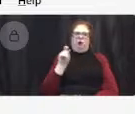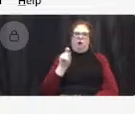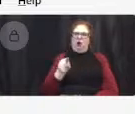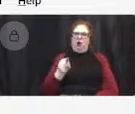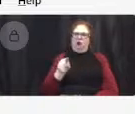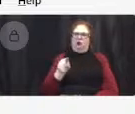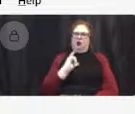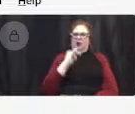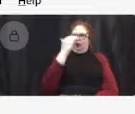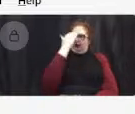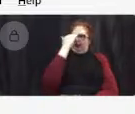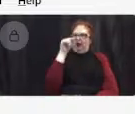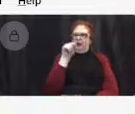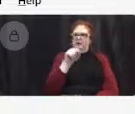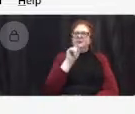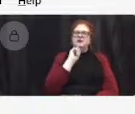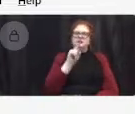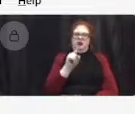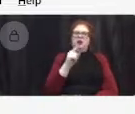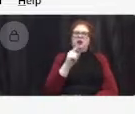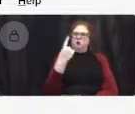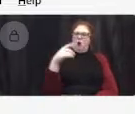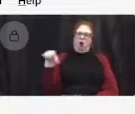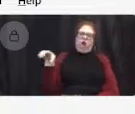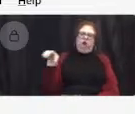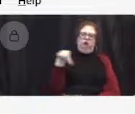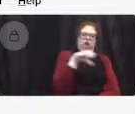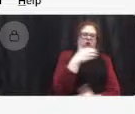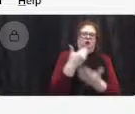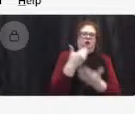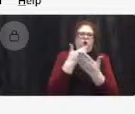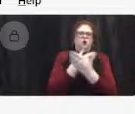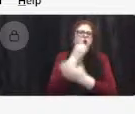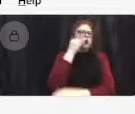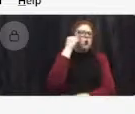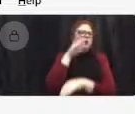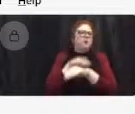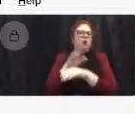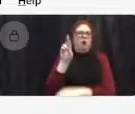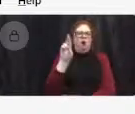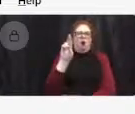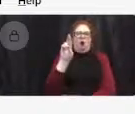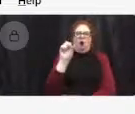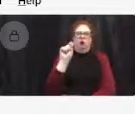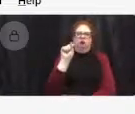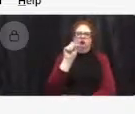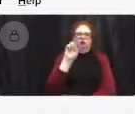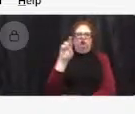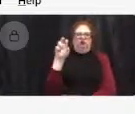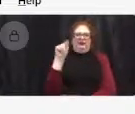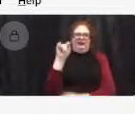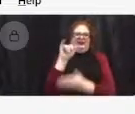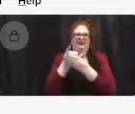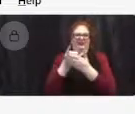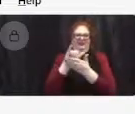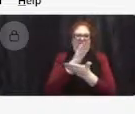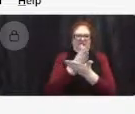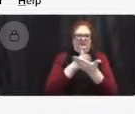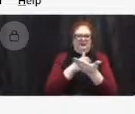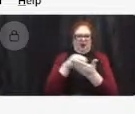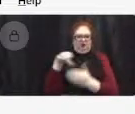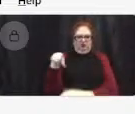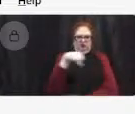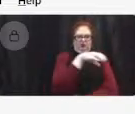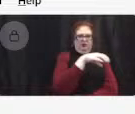I know this is a row of new homes that have been built along our street in that section. Have any of those